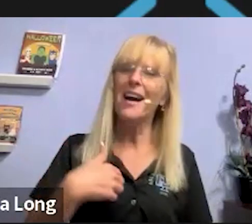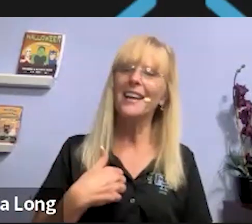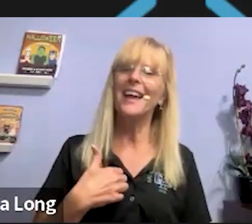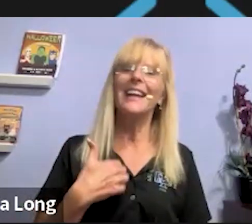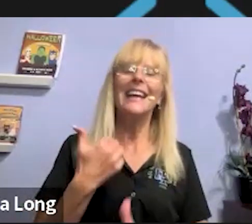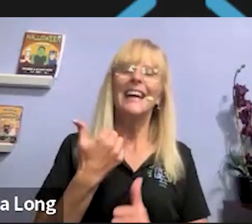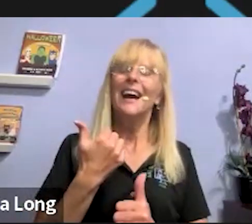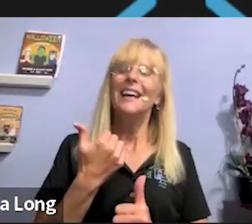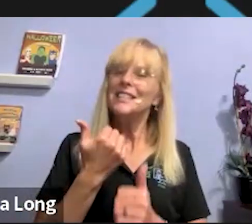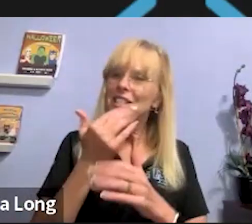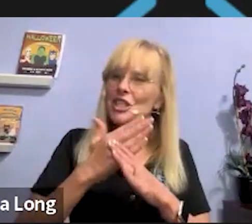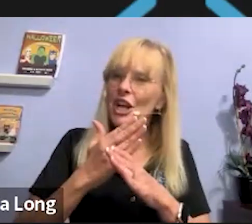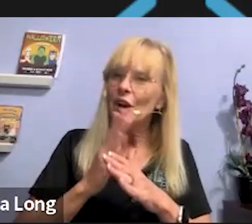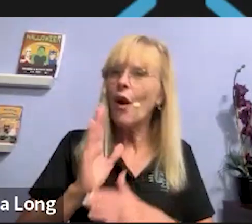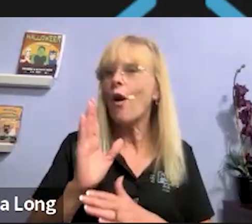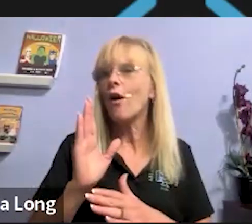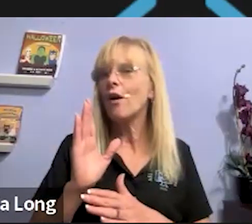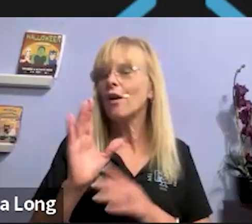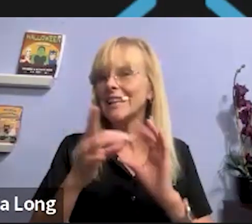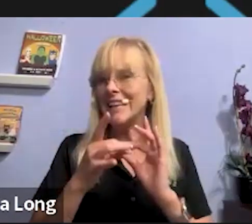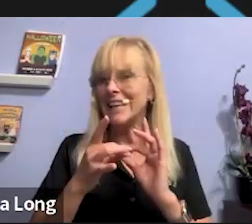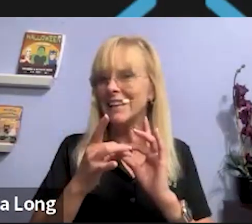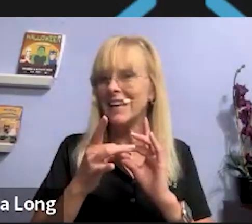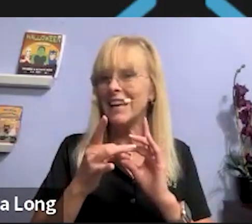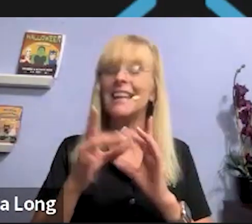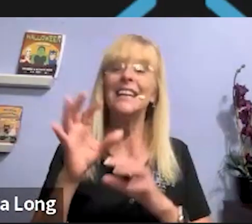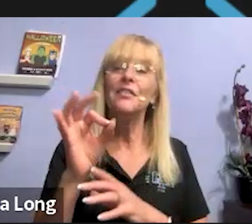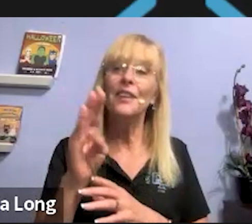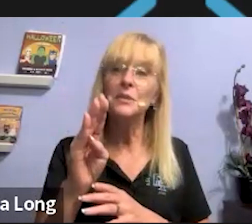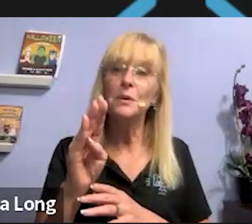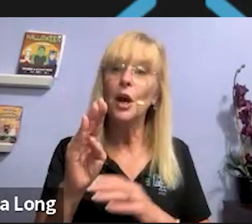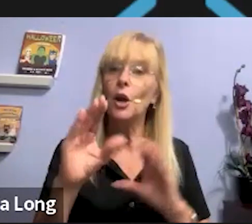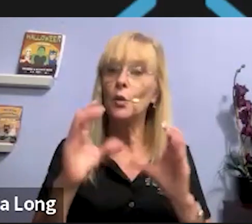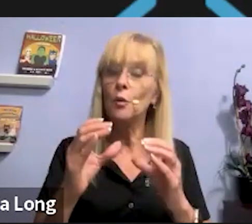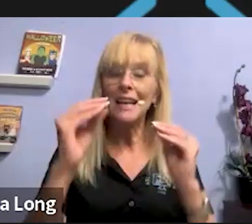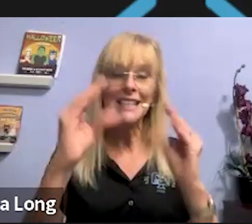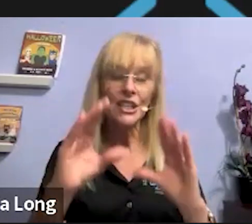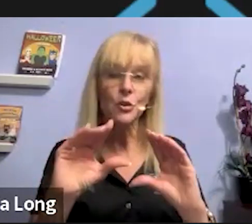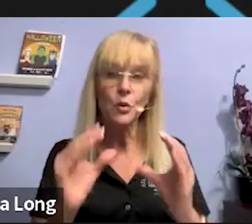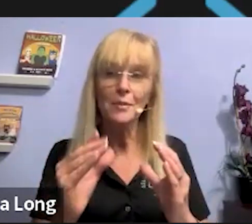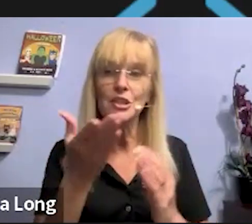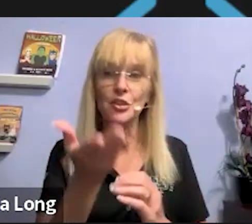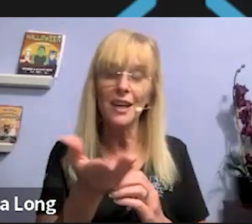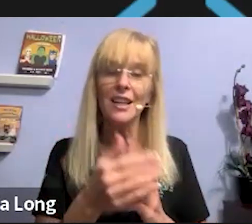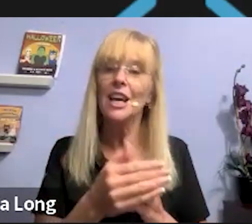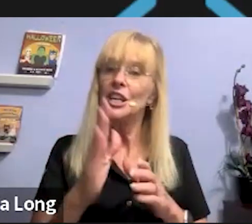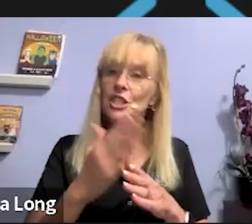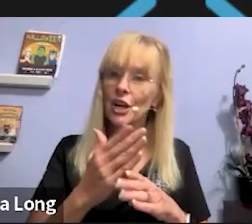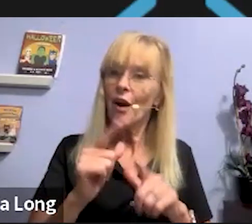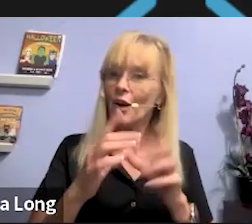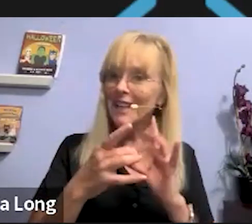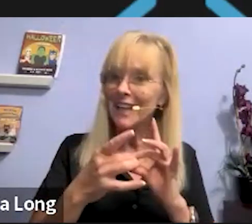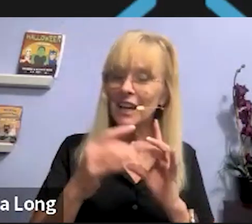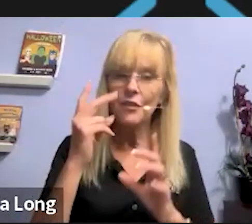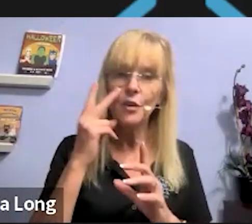you mind that just share our link in any Facebook group, a teacher group that you're in?